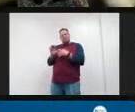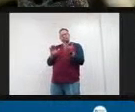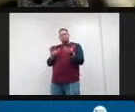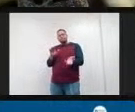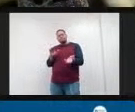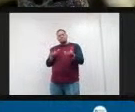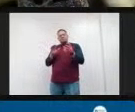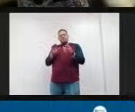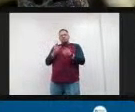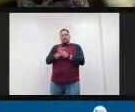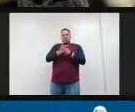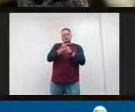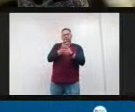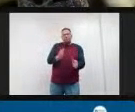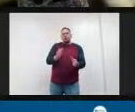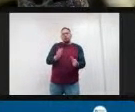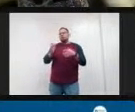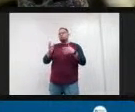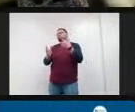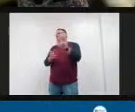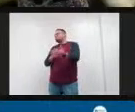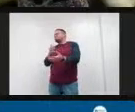caregivers, families,